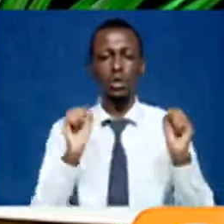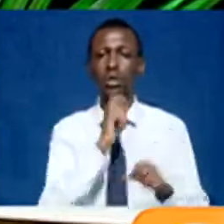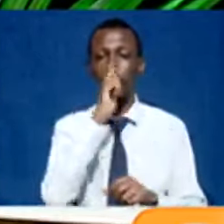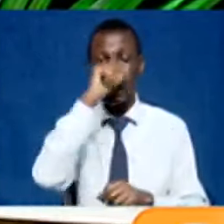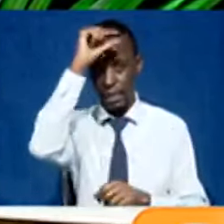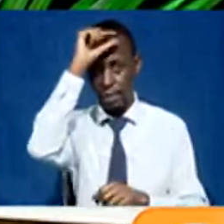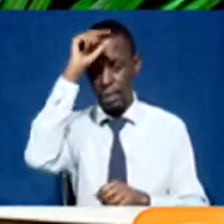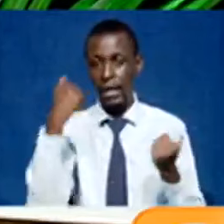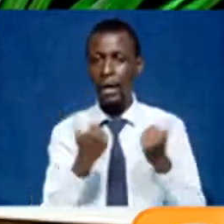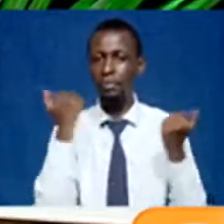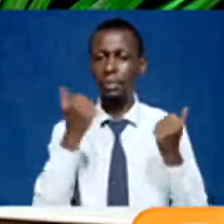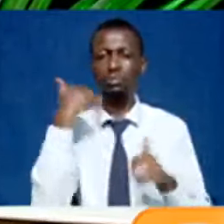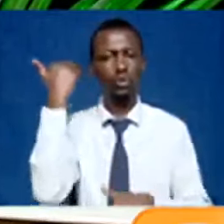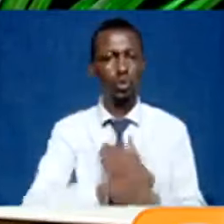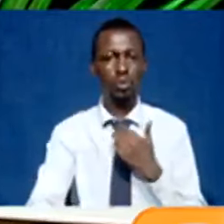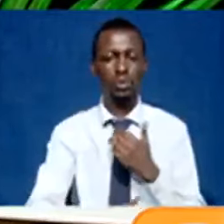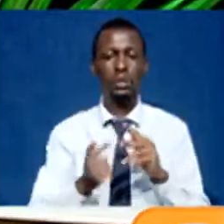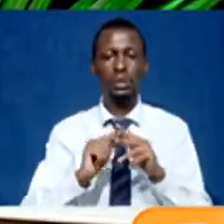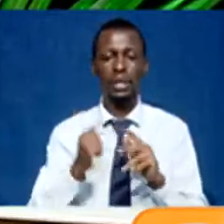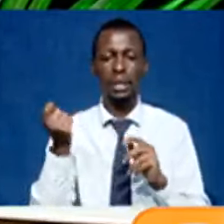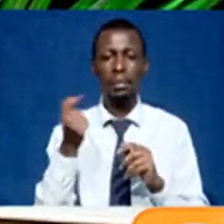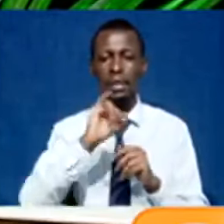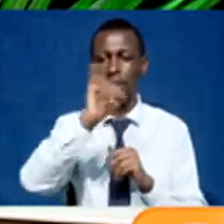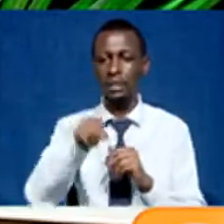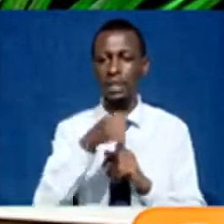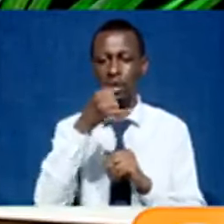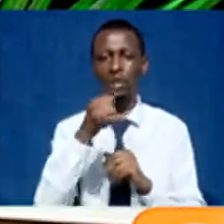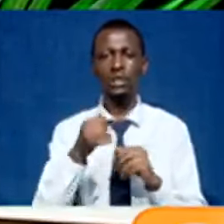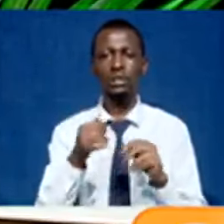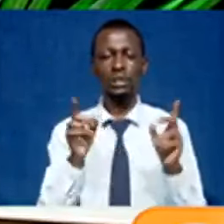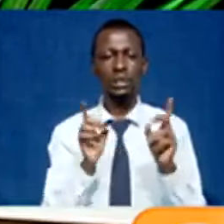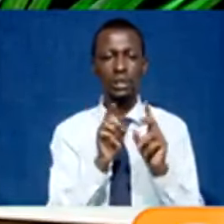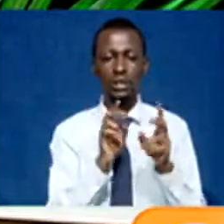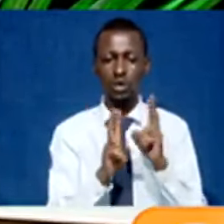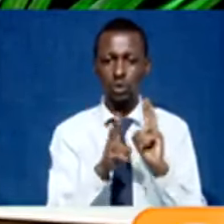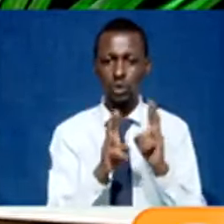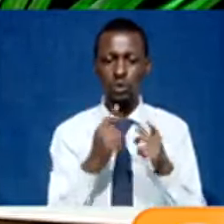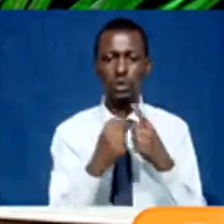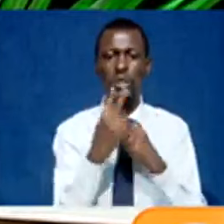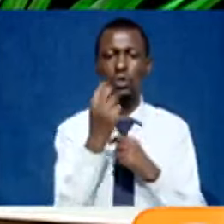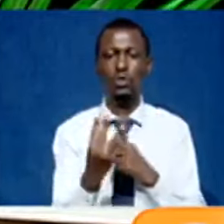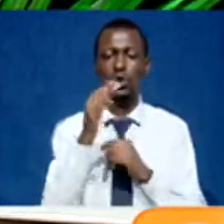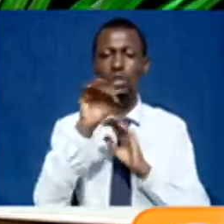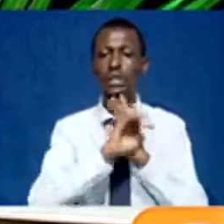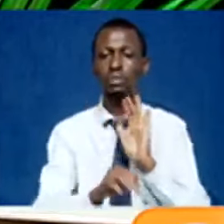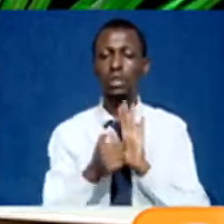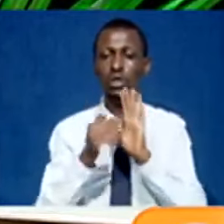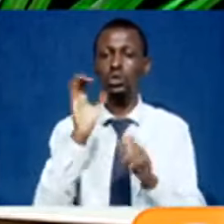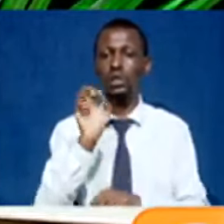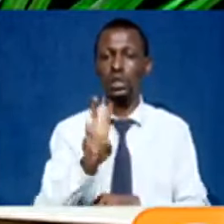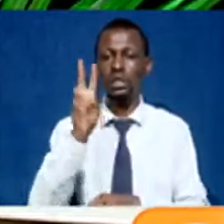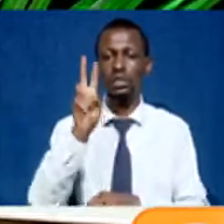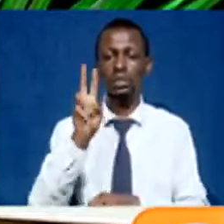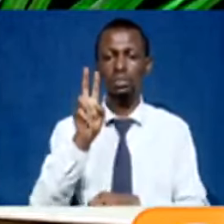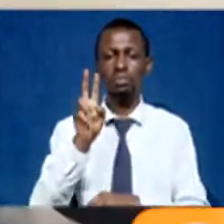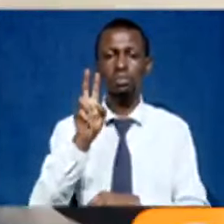Tanzanian government. Now, this takes effect from January 22, 2024. In a statement seen by Citizen TV, the Tanzanian Civil Aviation